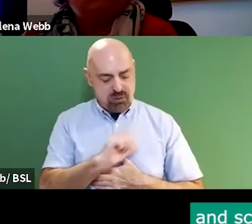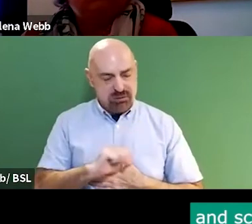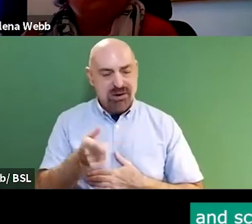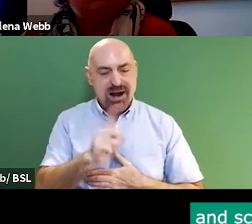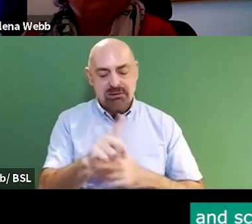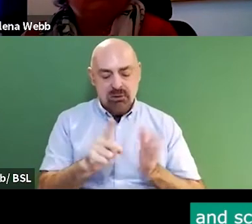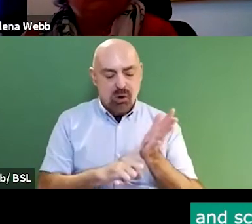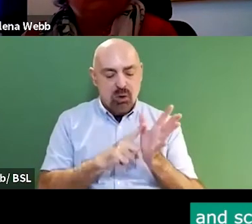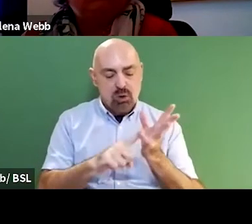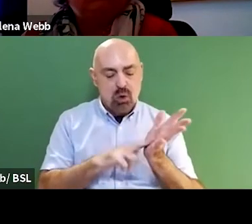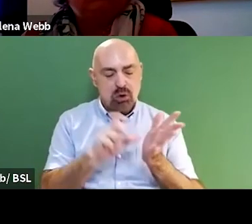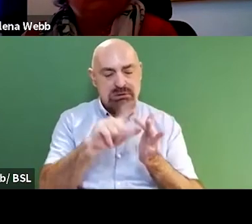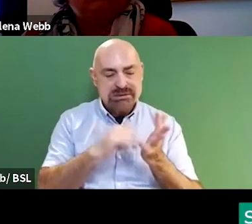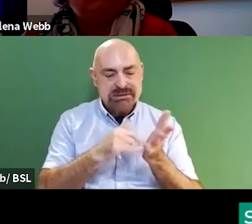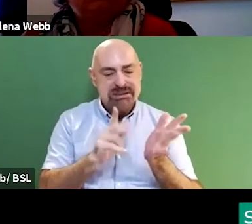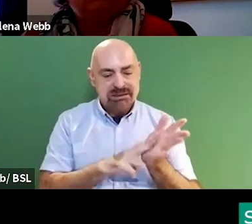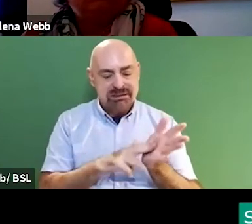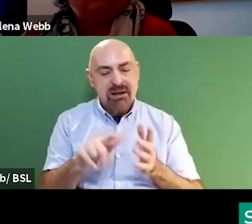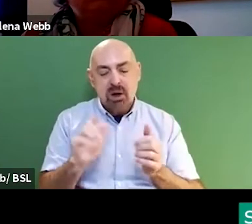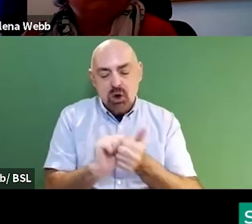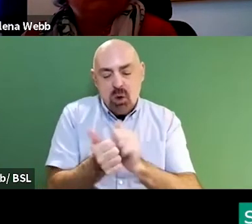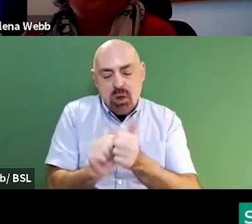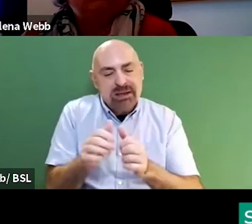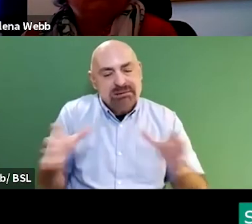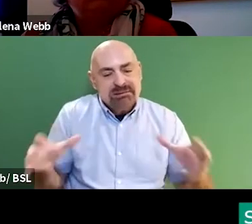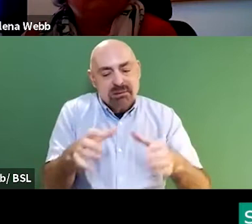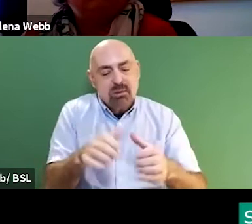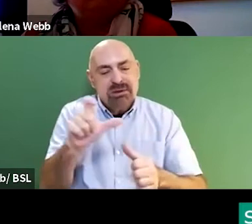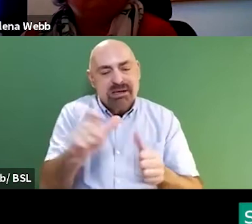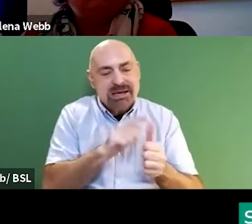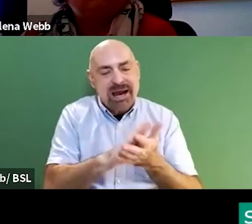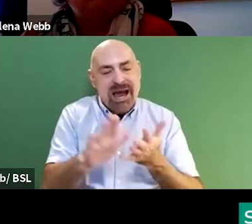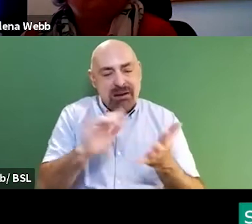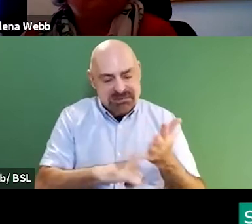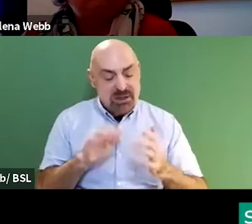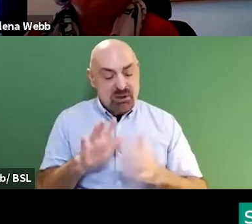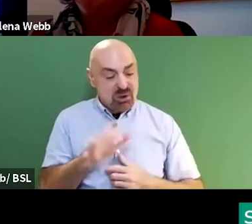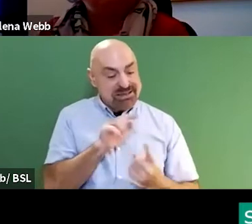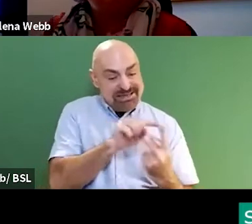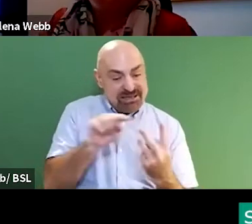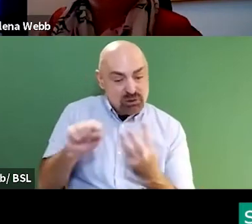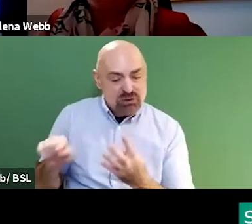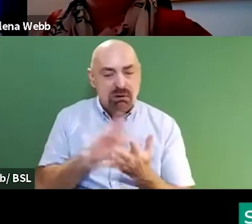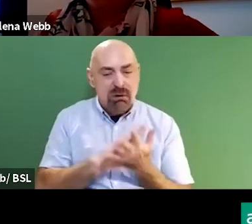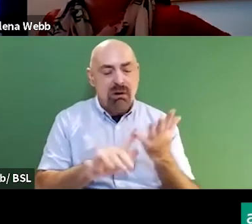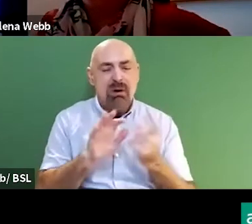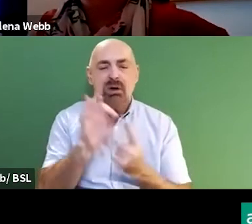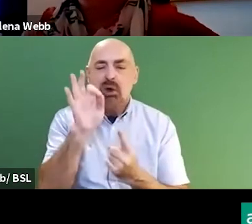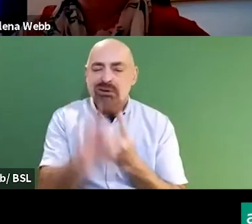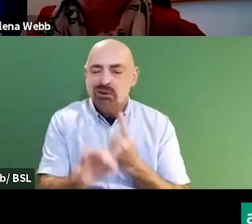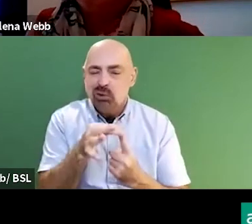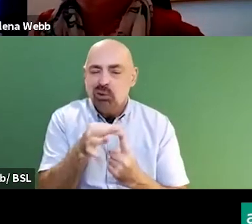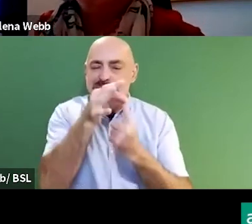we're co-located with CAMS. So each family hub is very unique and very different. They're different sizes. So we've